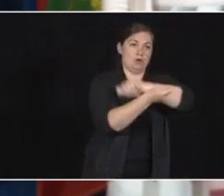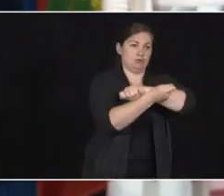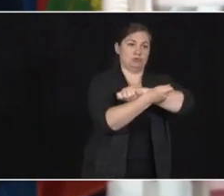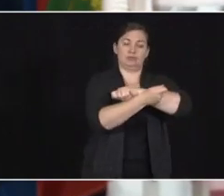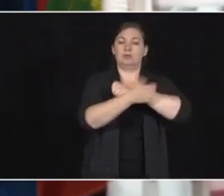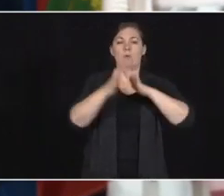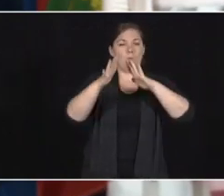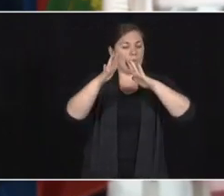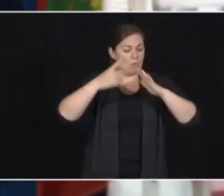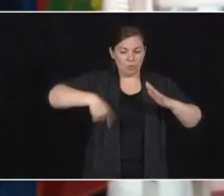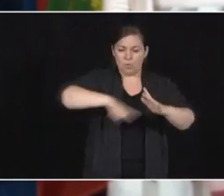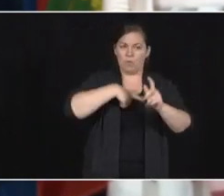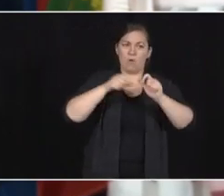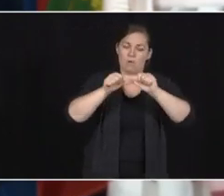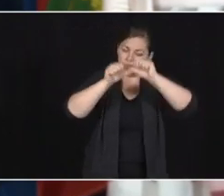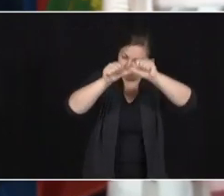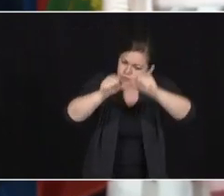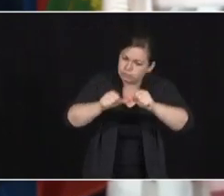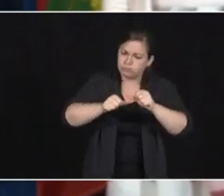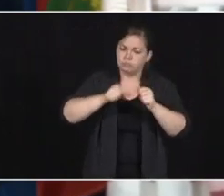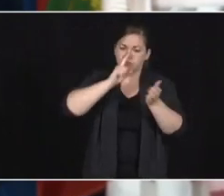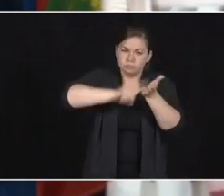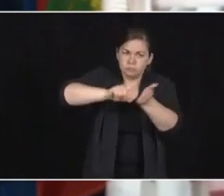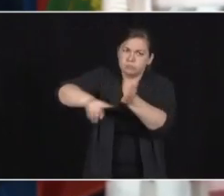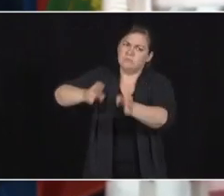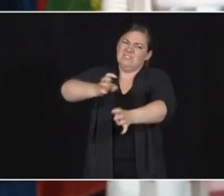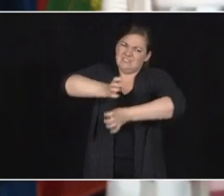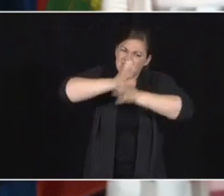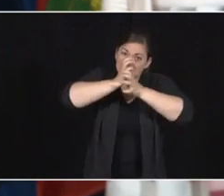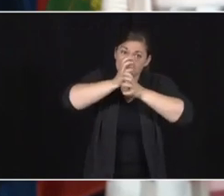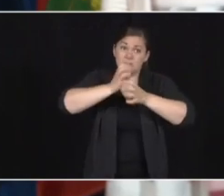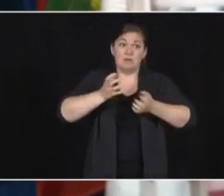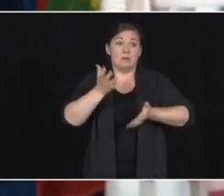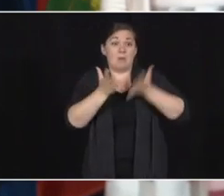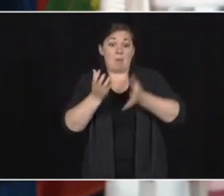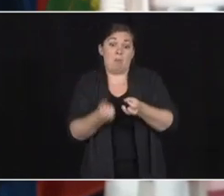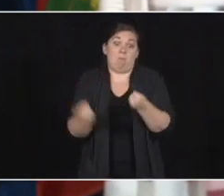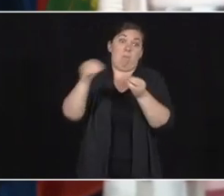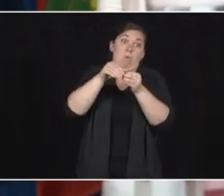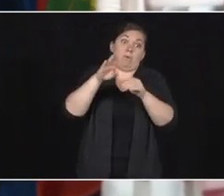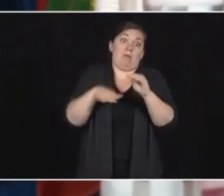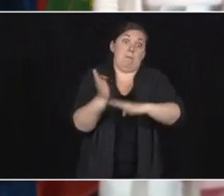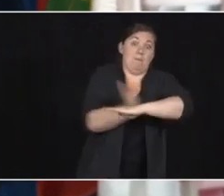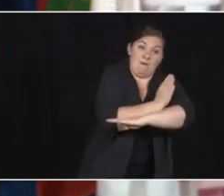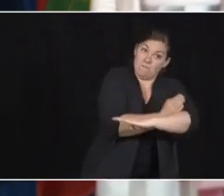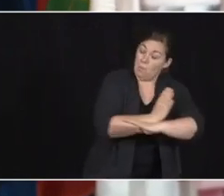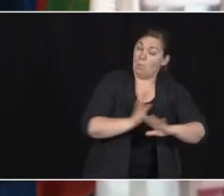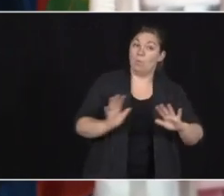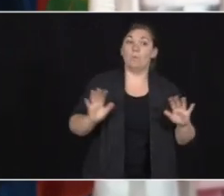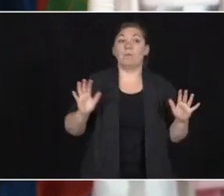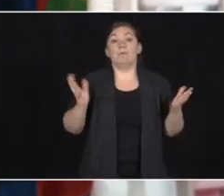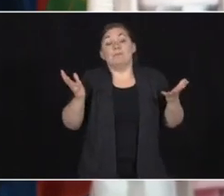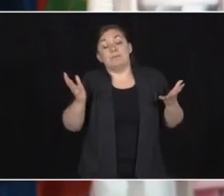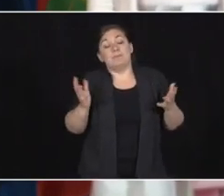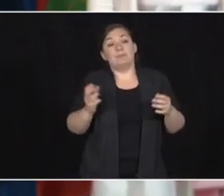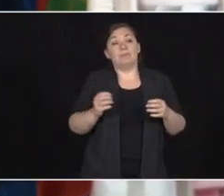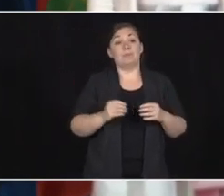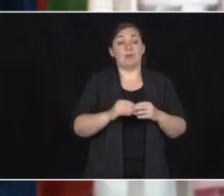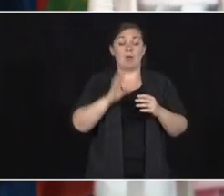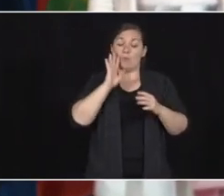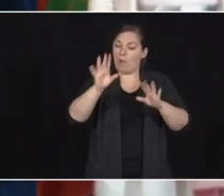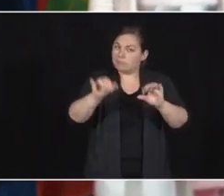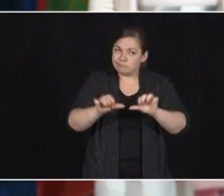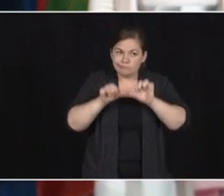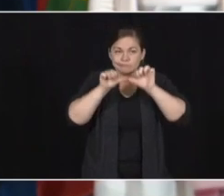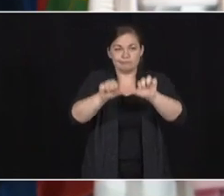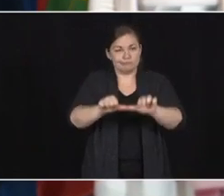inspections, more rigorous, I guess, in the past, and we're going to continue doing that. But we